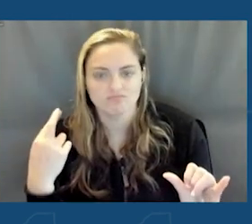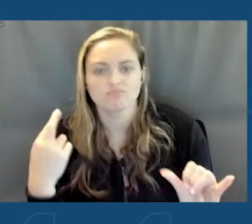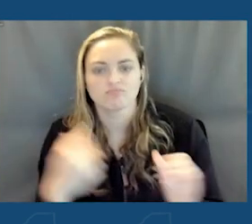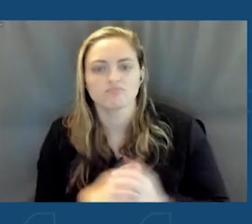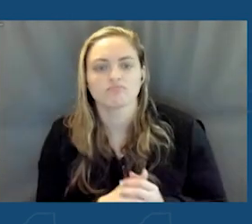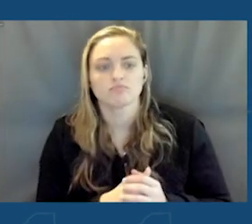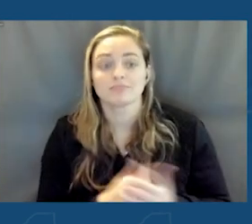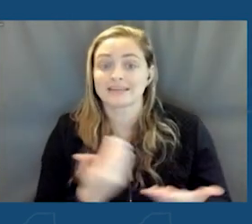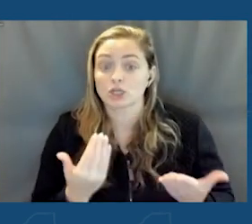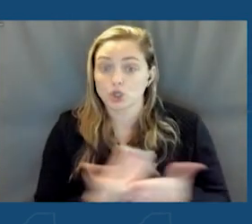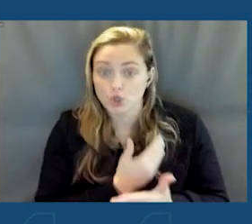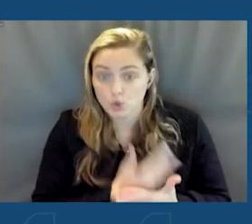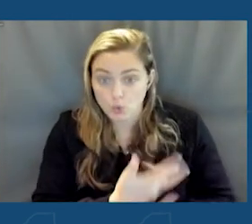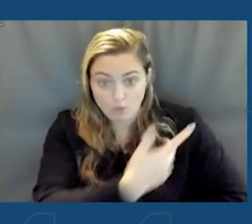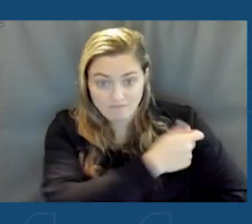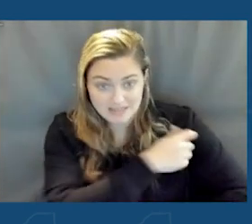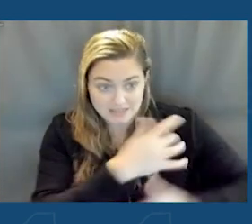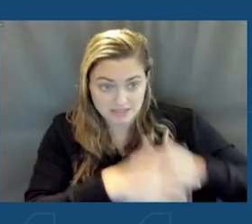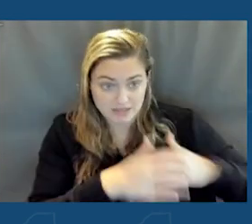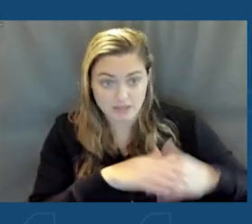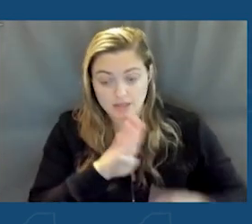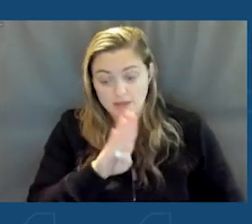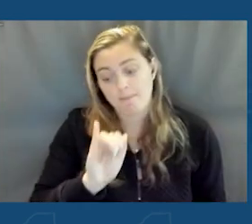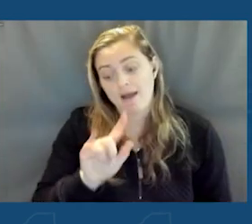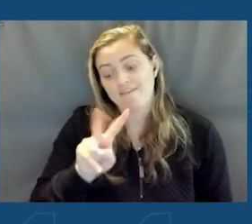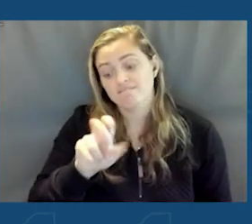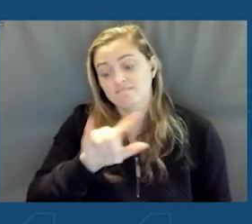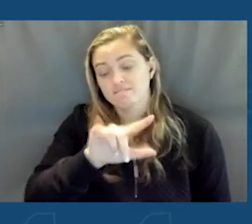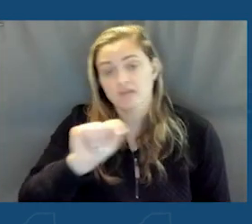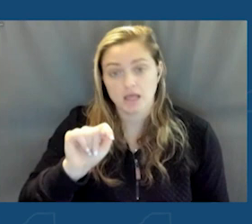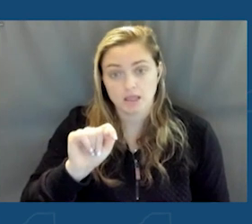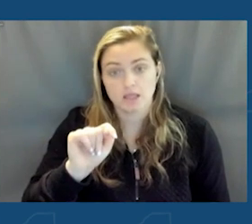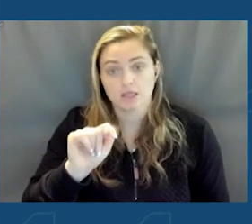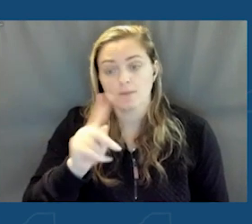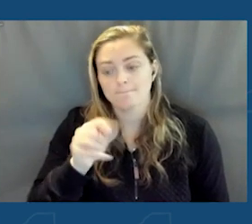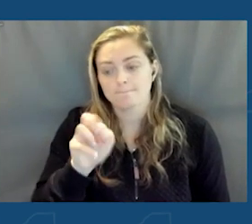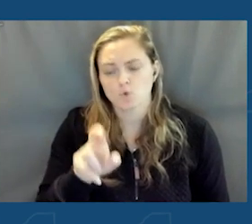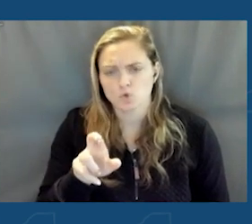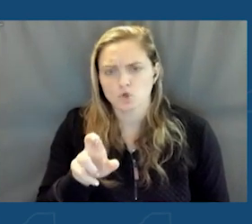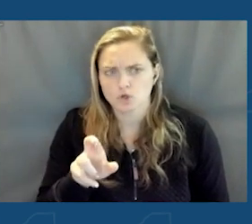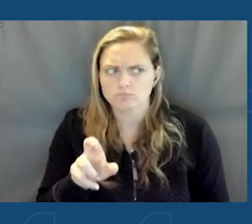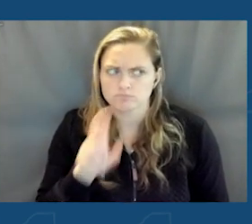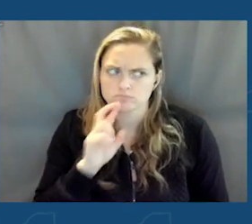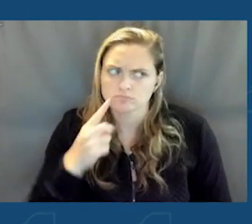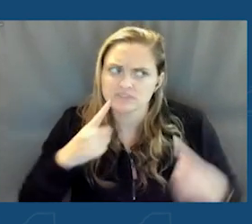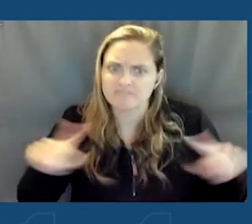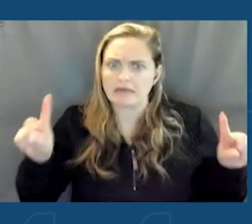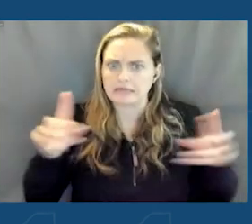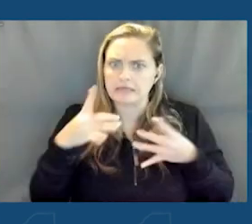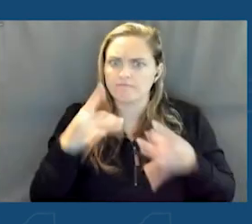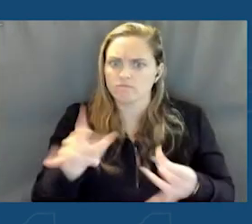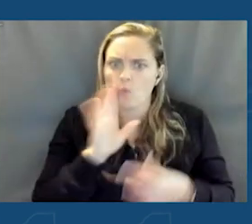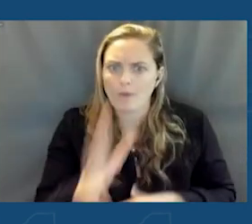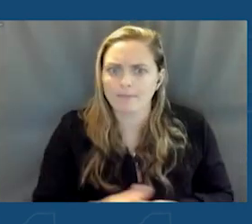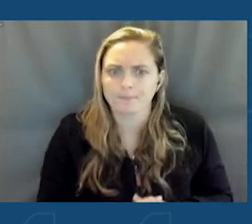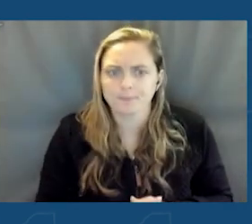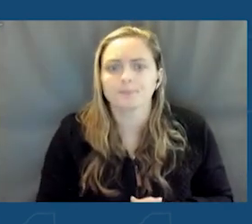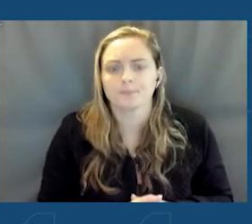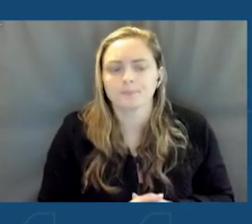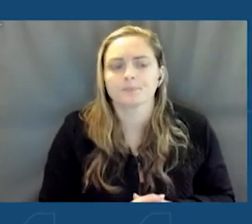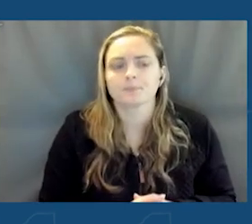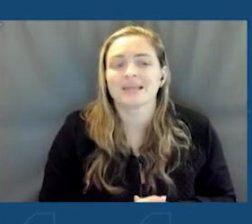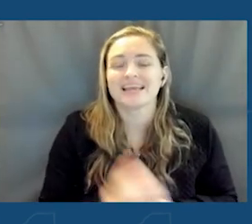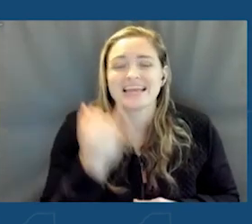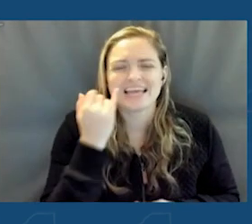new vaccine. The bivalent booster is especially effective against Omicron, because here's what I have to make sure people don't think. If you got